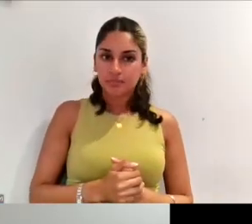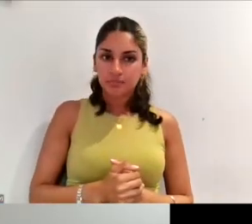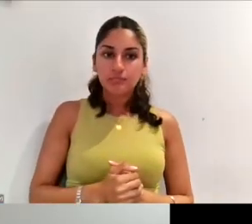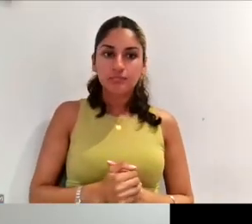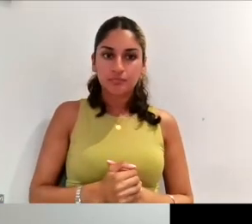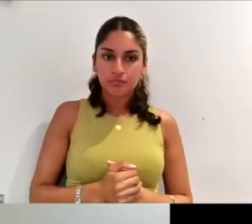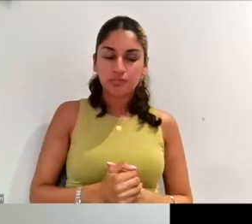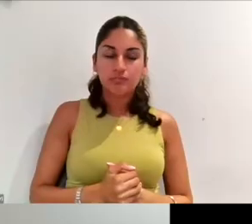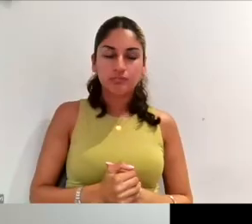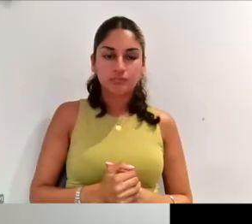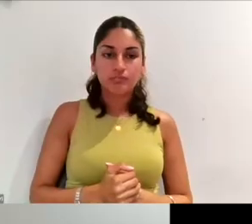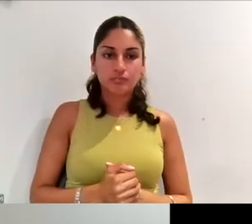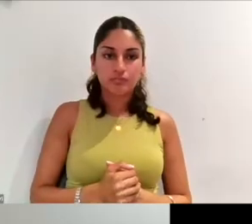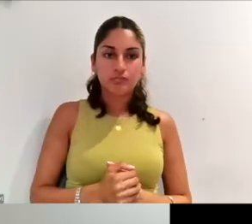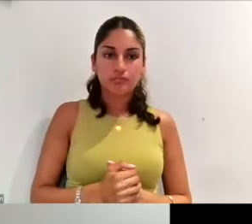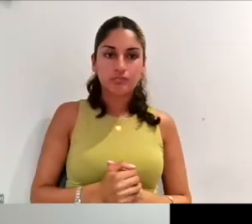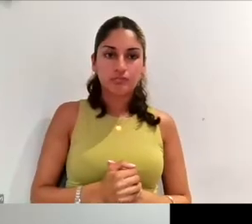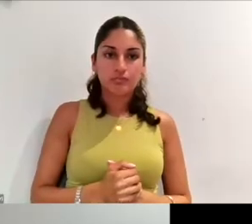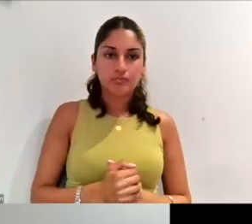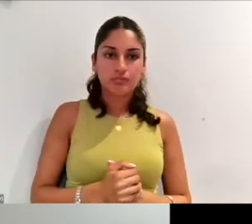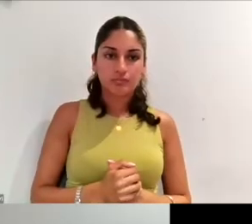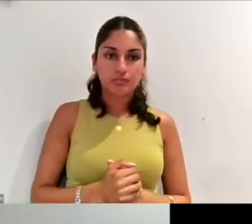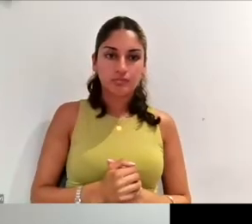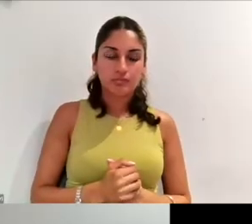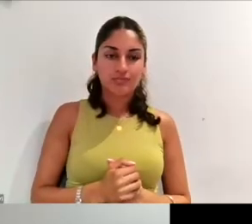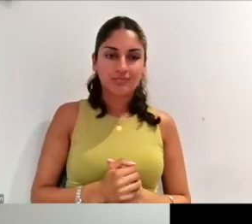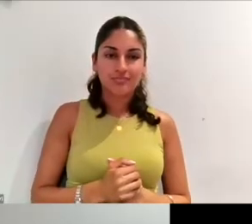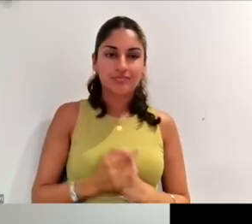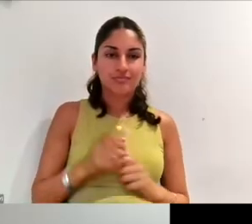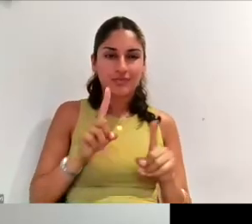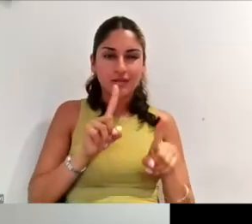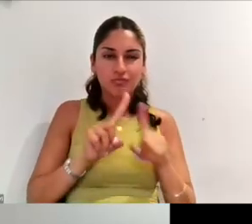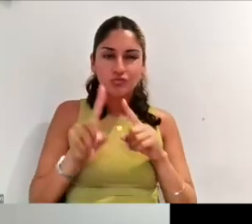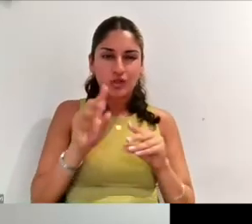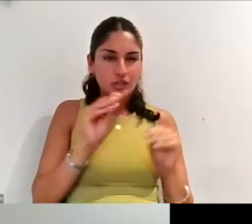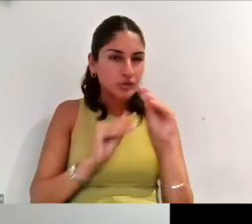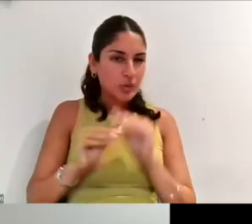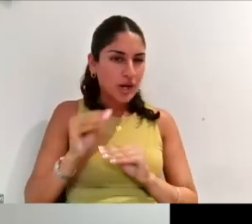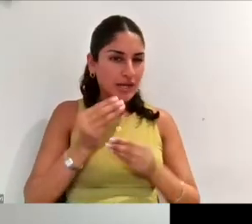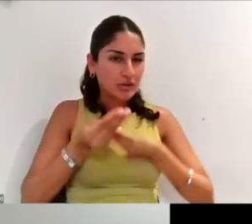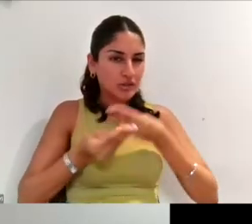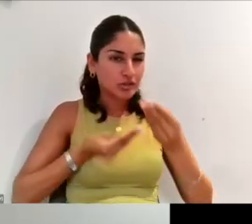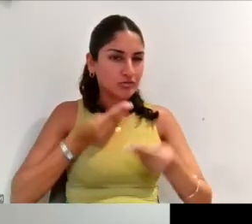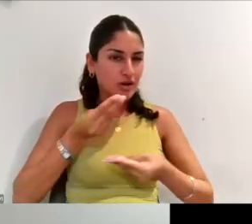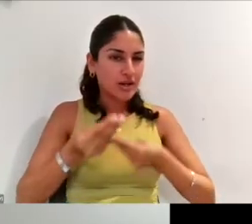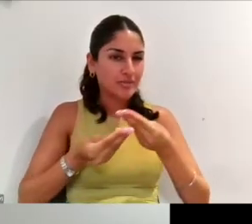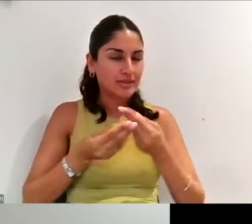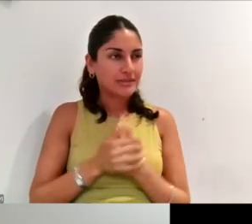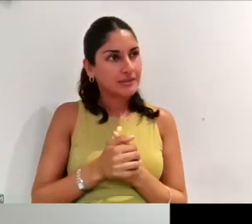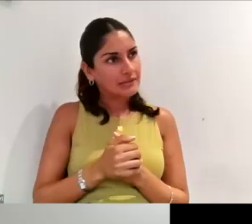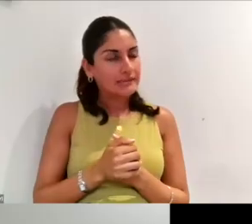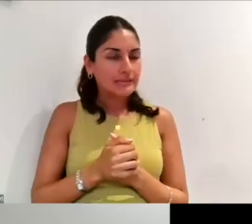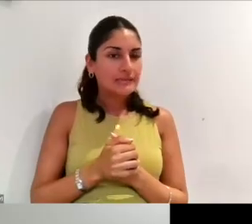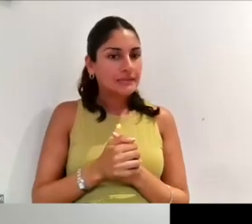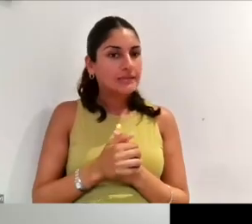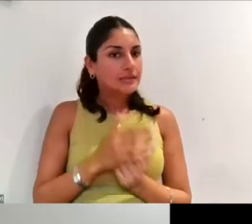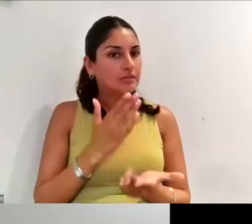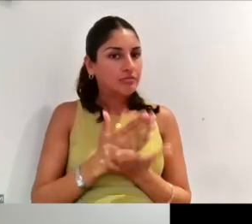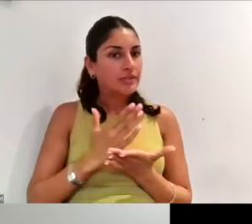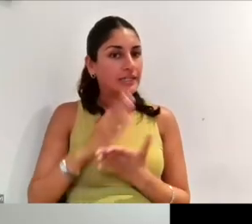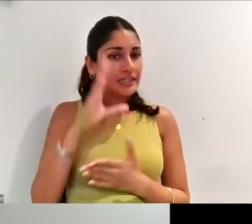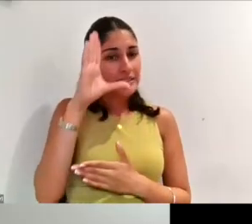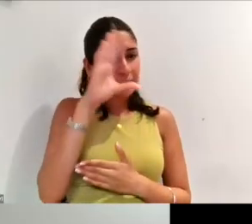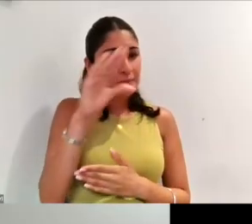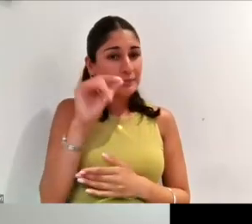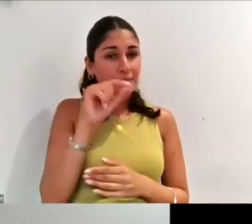think it's like I'm trying to find like a joyous vein, but I think it was kind of like a sad note that made